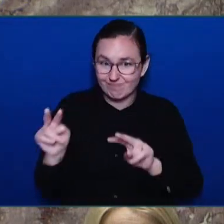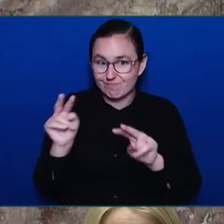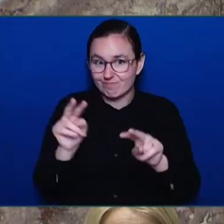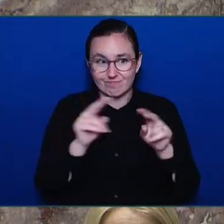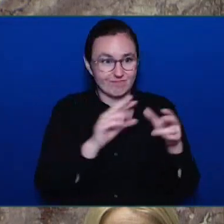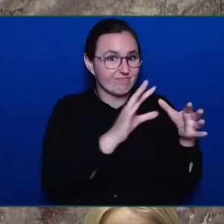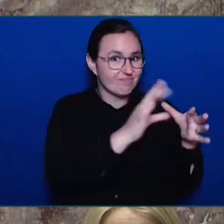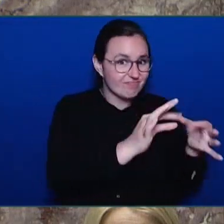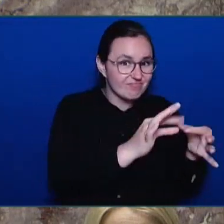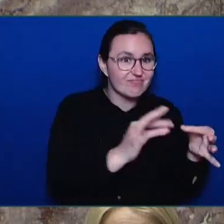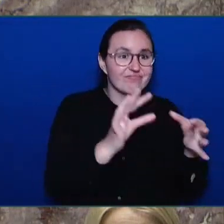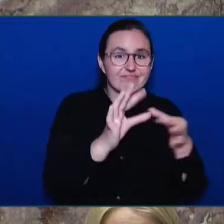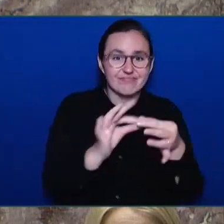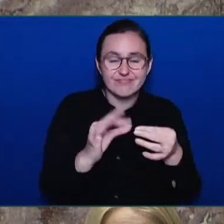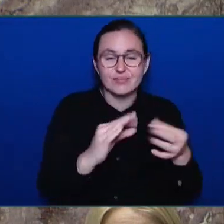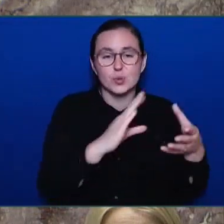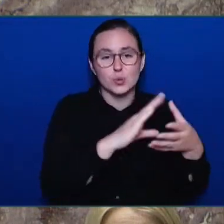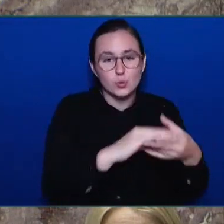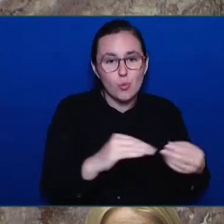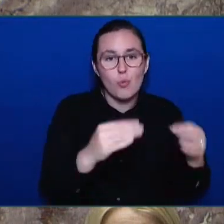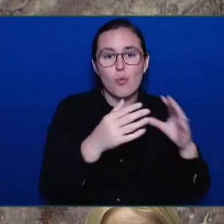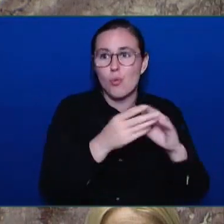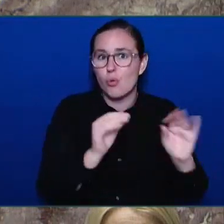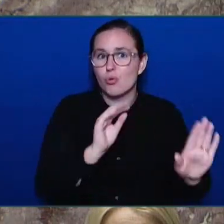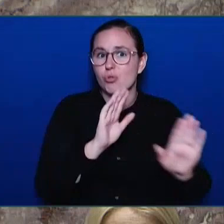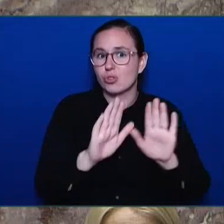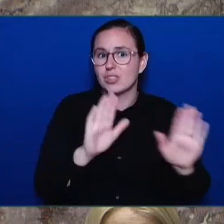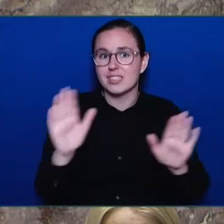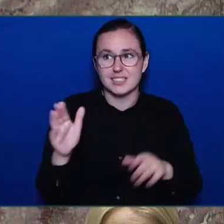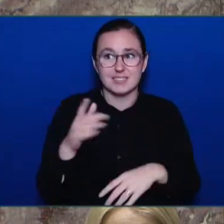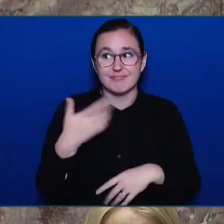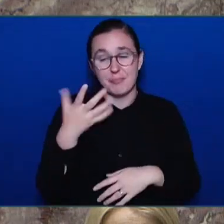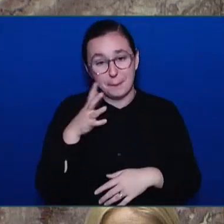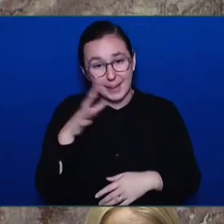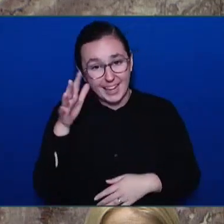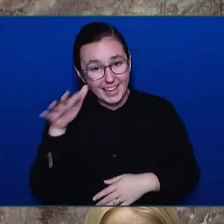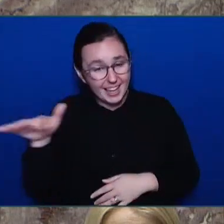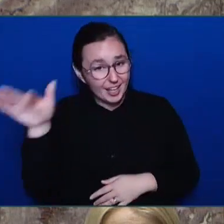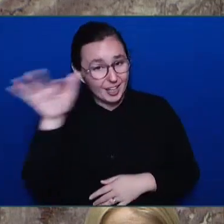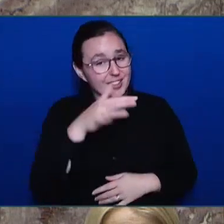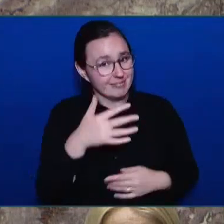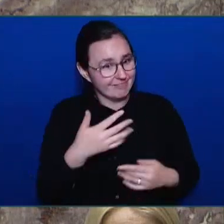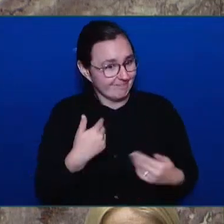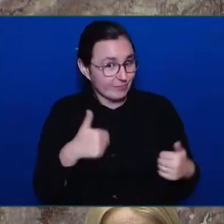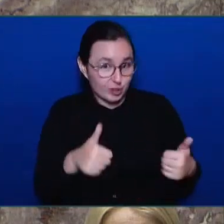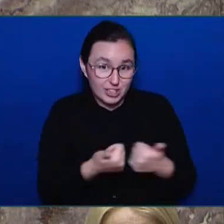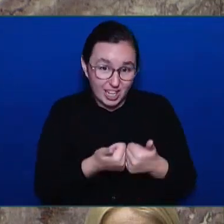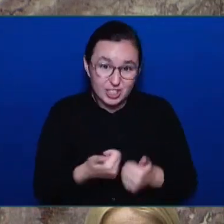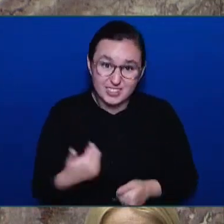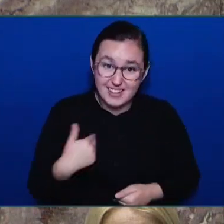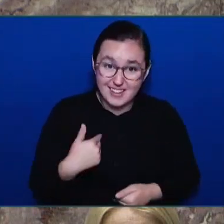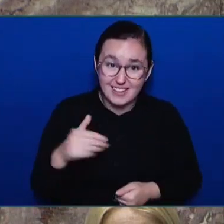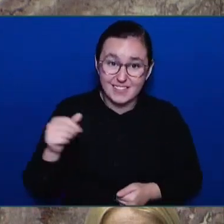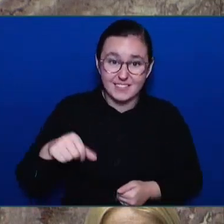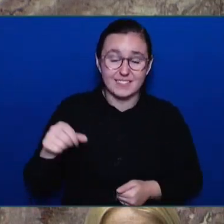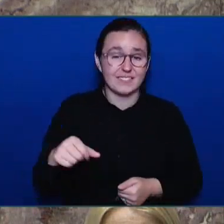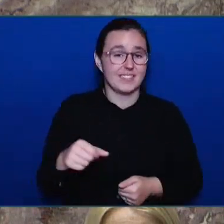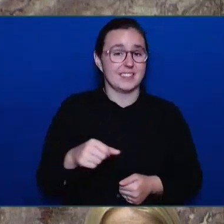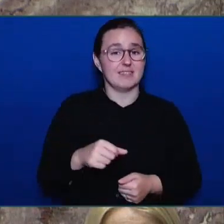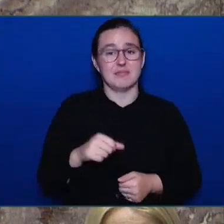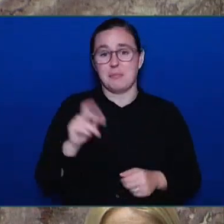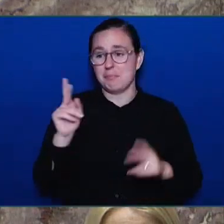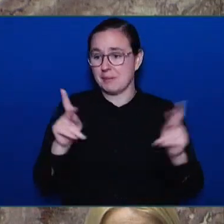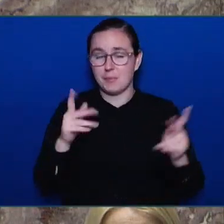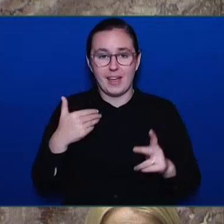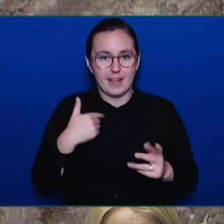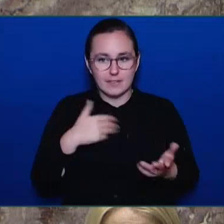challenges that our people in our community experience with their with children and youth. I do want to say, though,